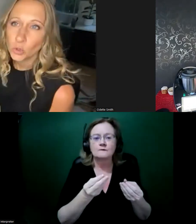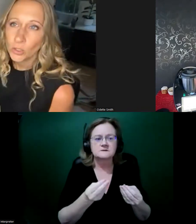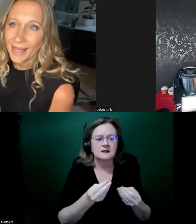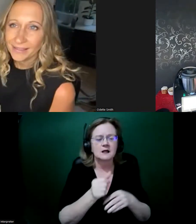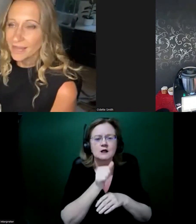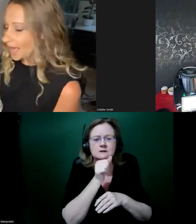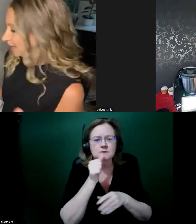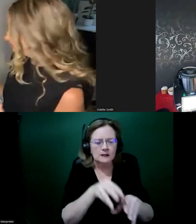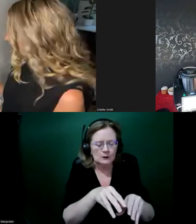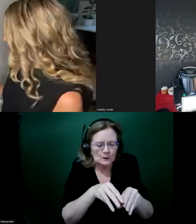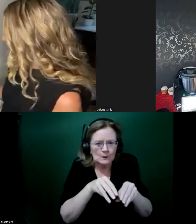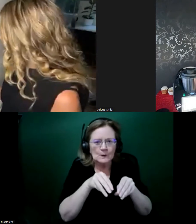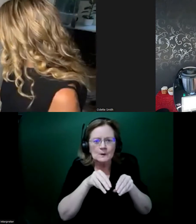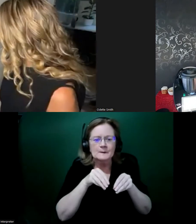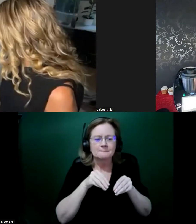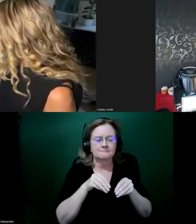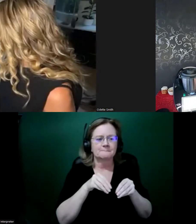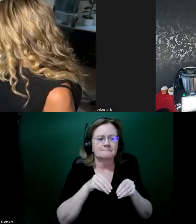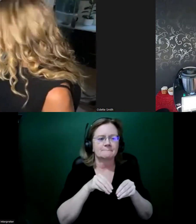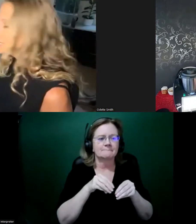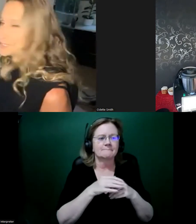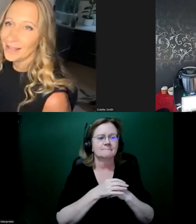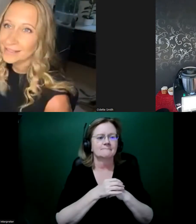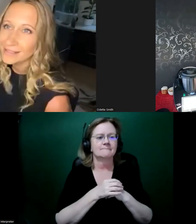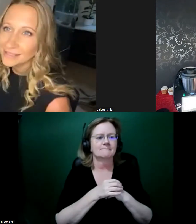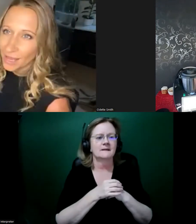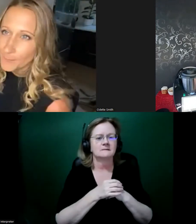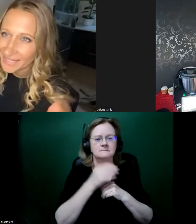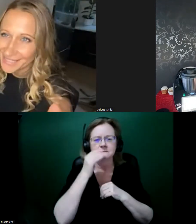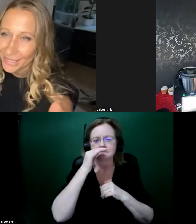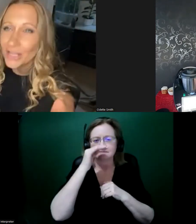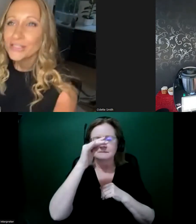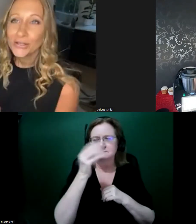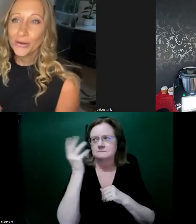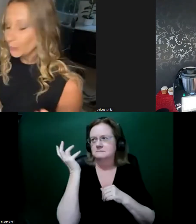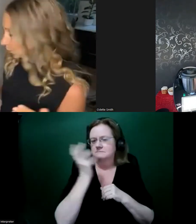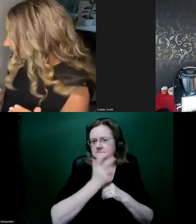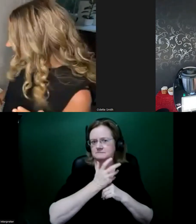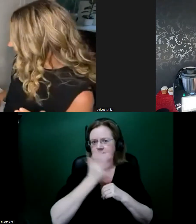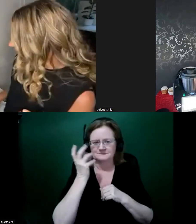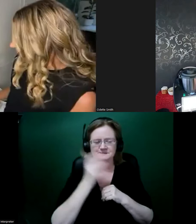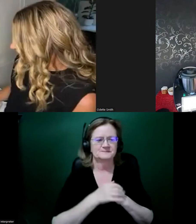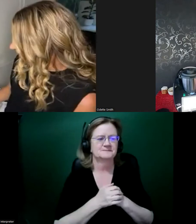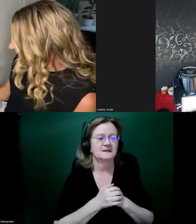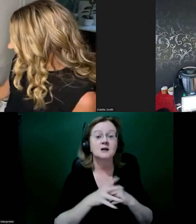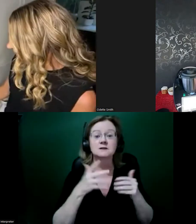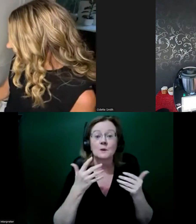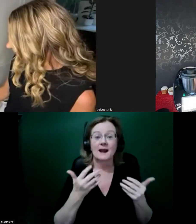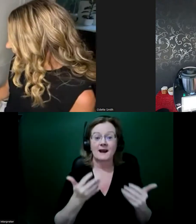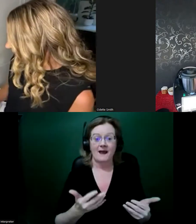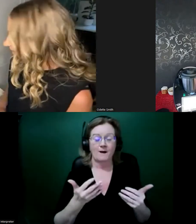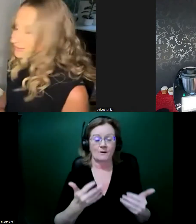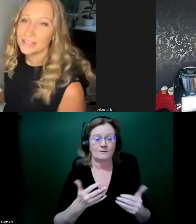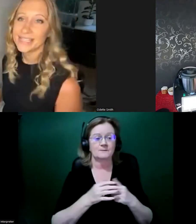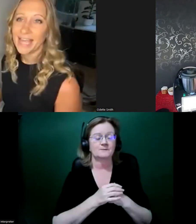been drawn out. And the smell is amazing. So what I'm going to do now is,